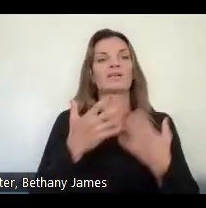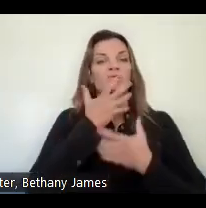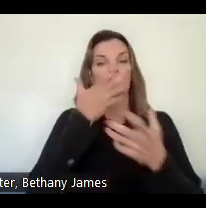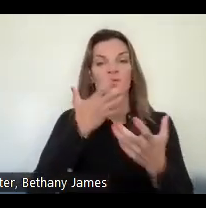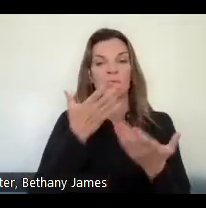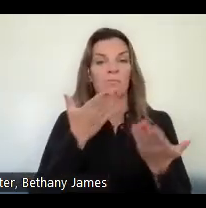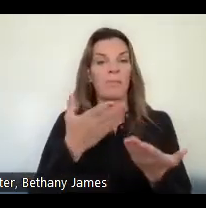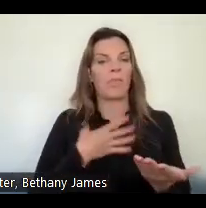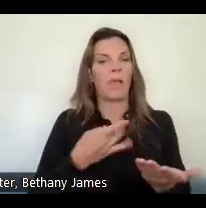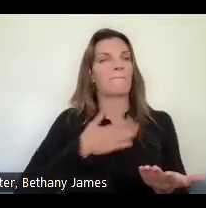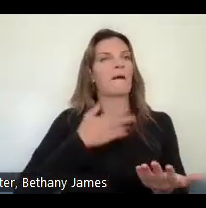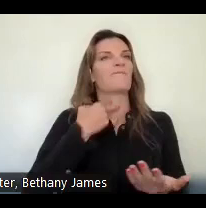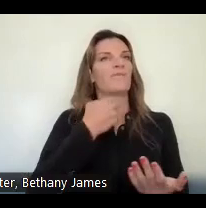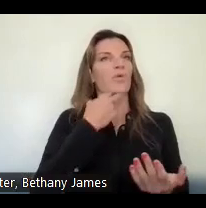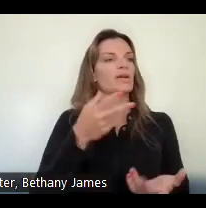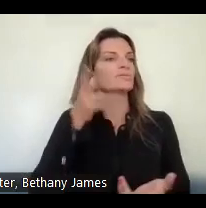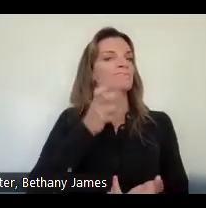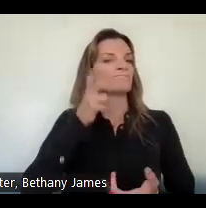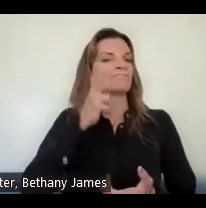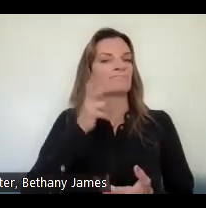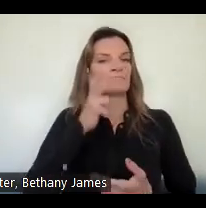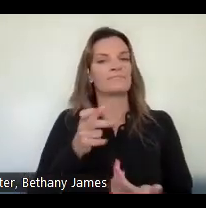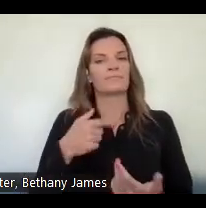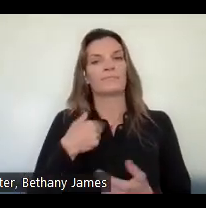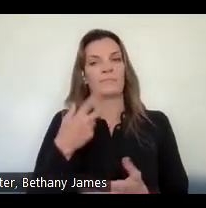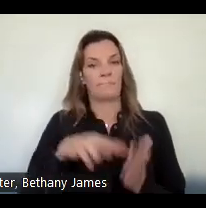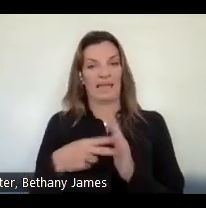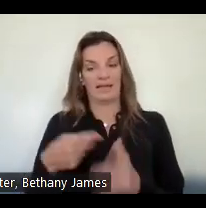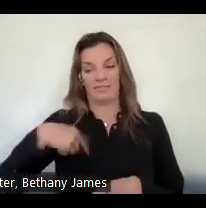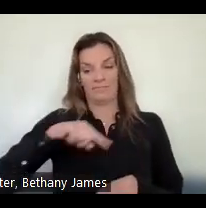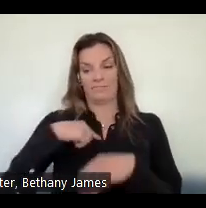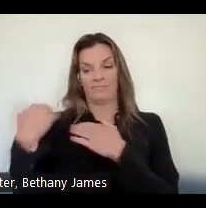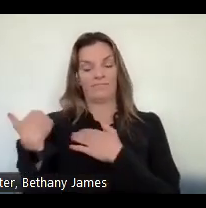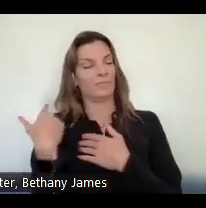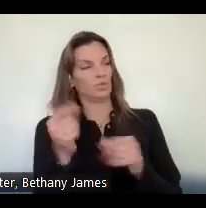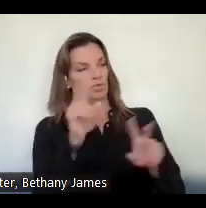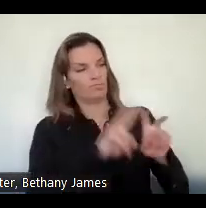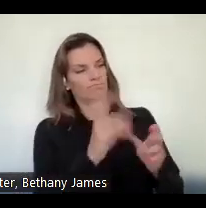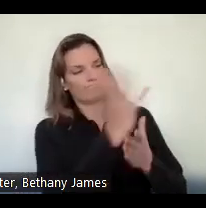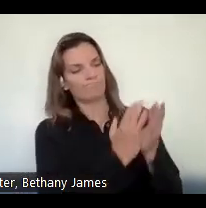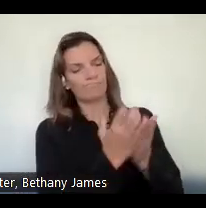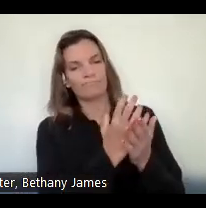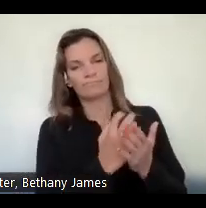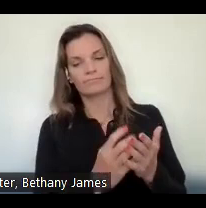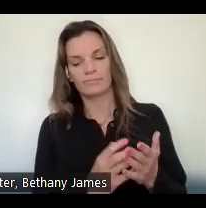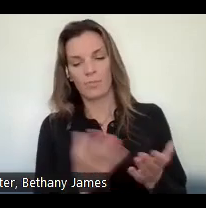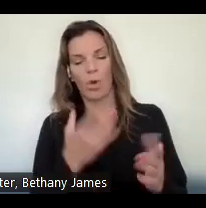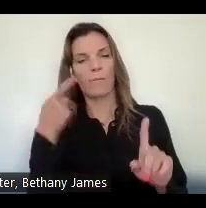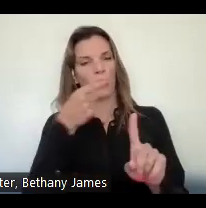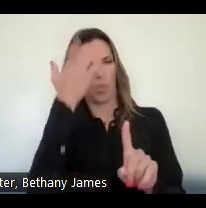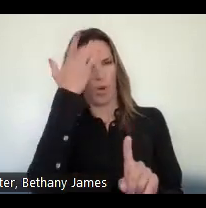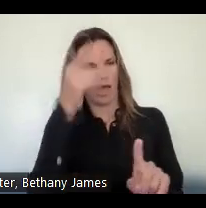voice. Some of what we have to do is be the detective to figure out what the challenging behavior is trying to tell